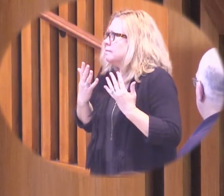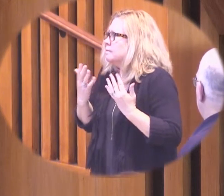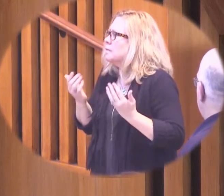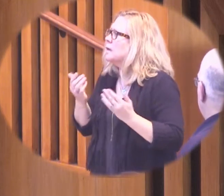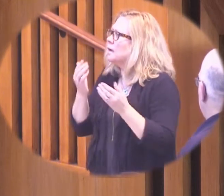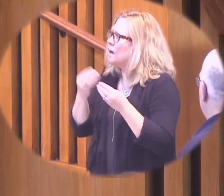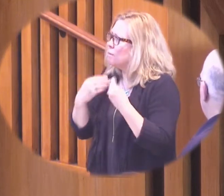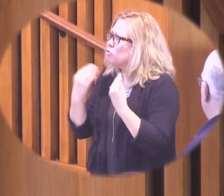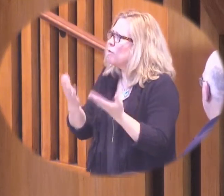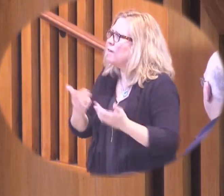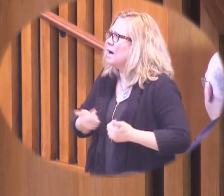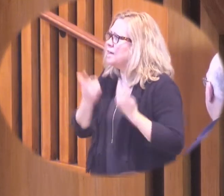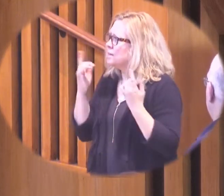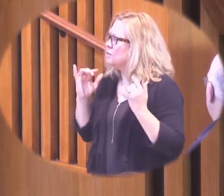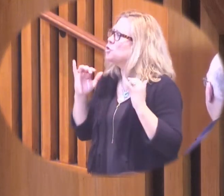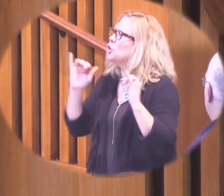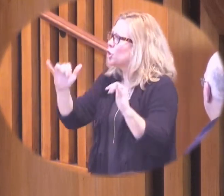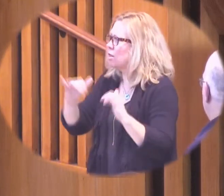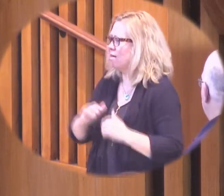eternal life."